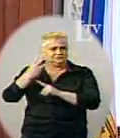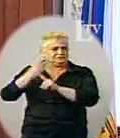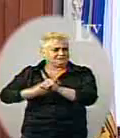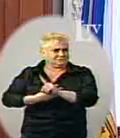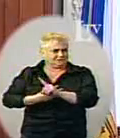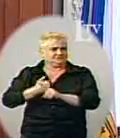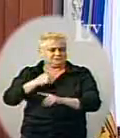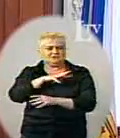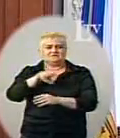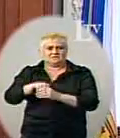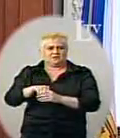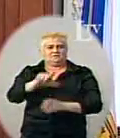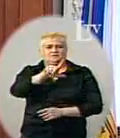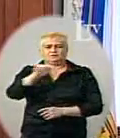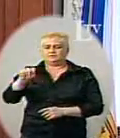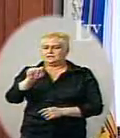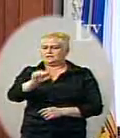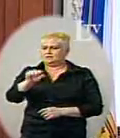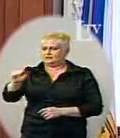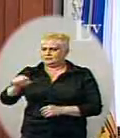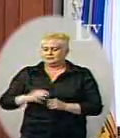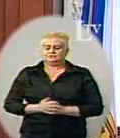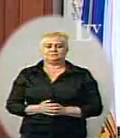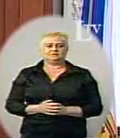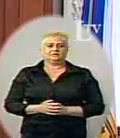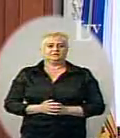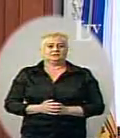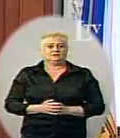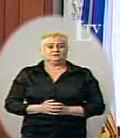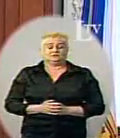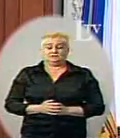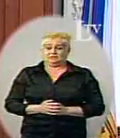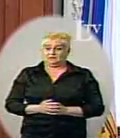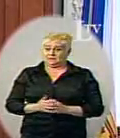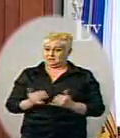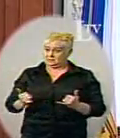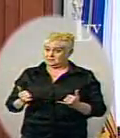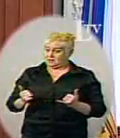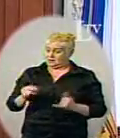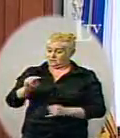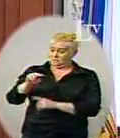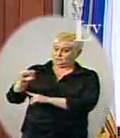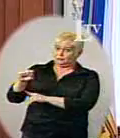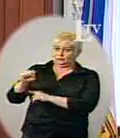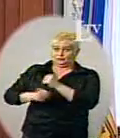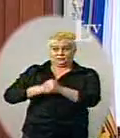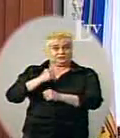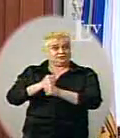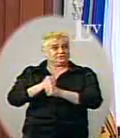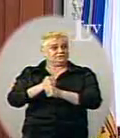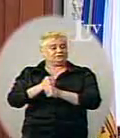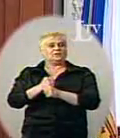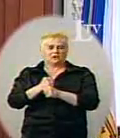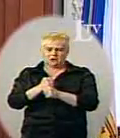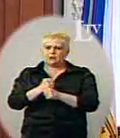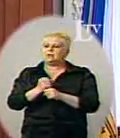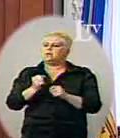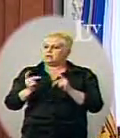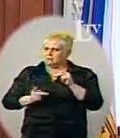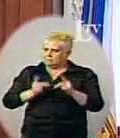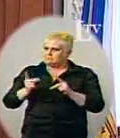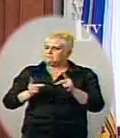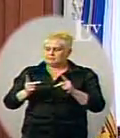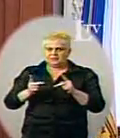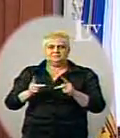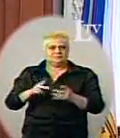This year is an auspicious one for Nova Scotians, as it is for our fellow citizens in every